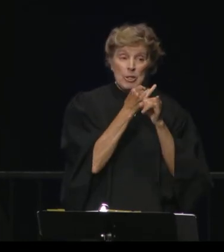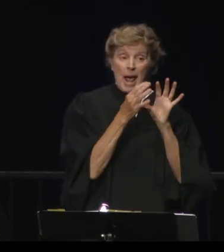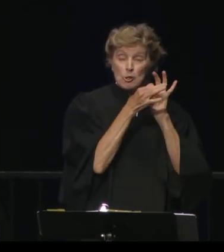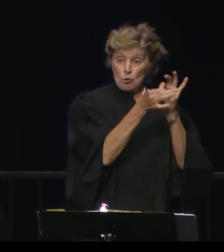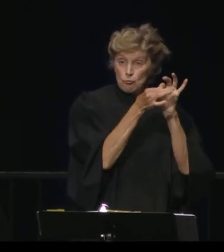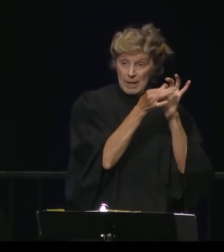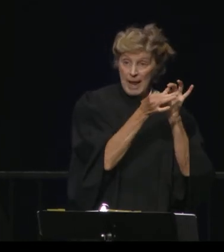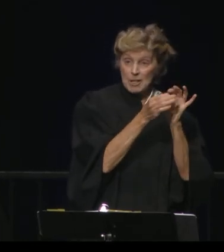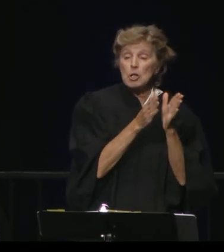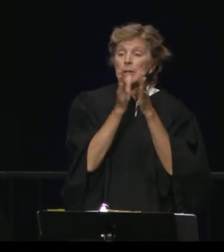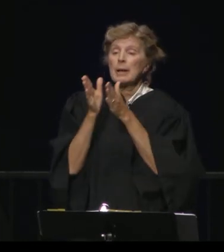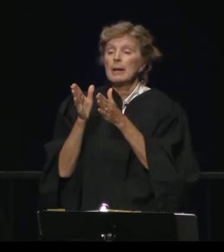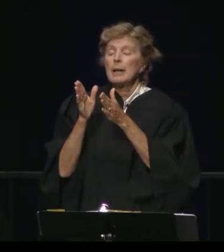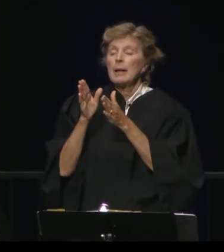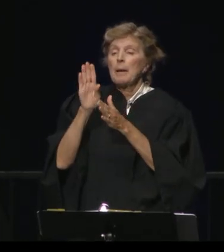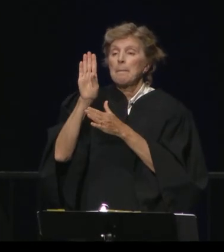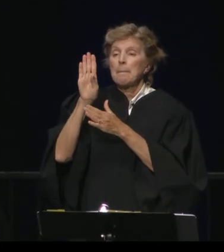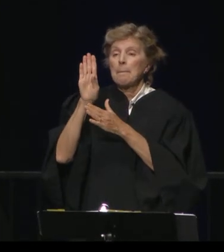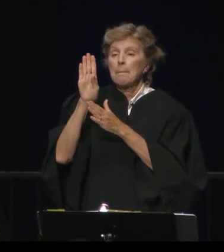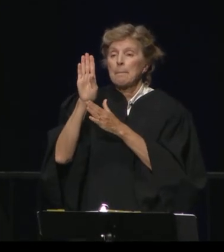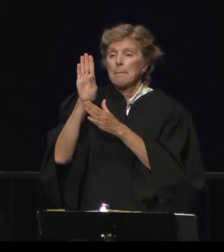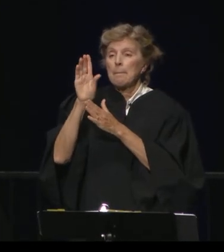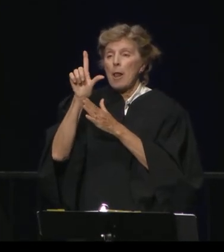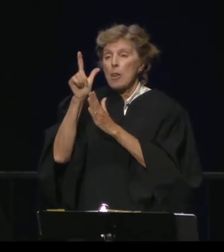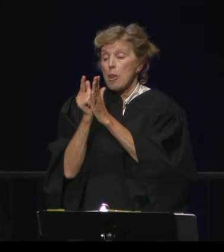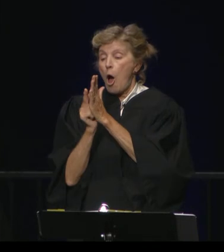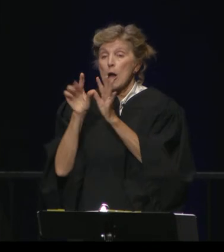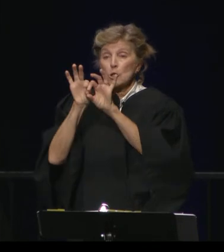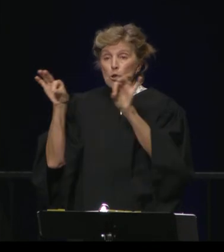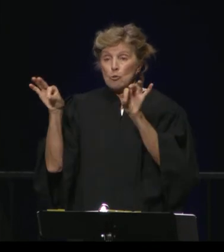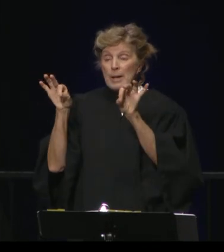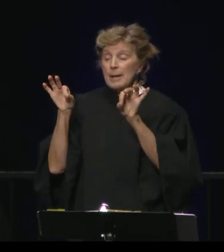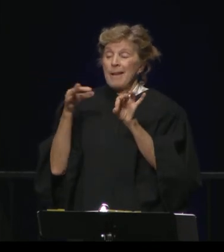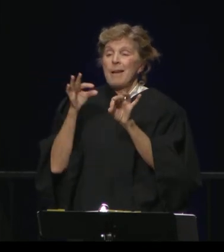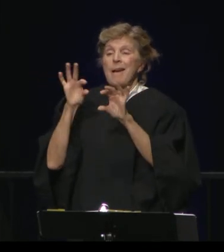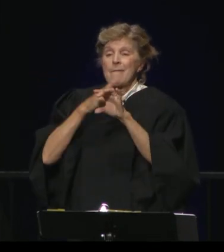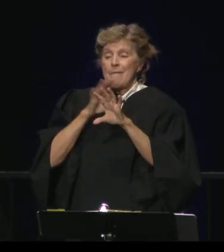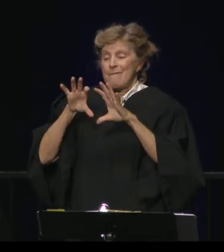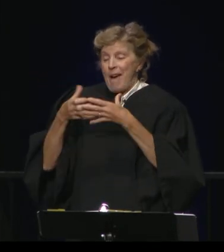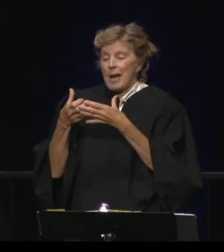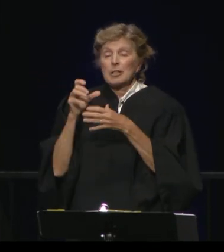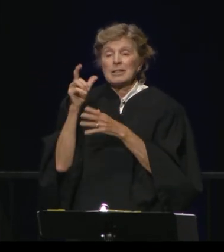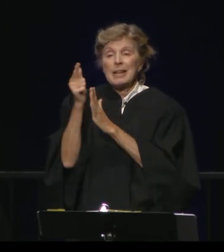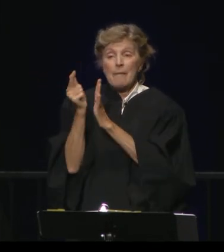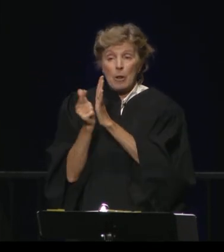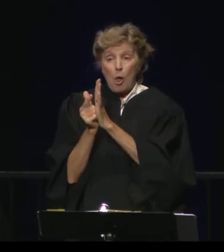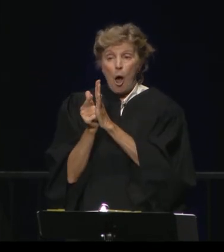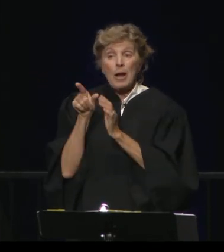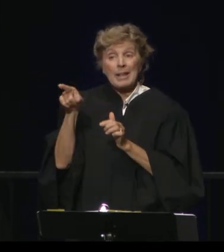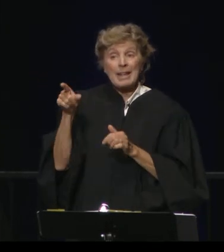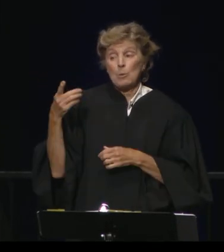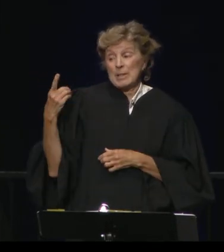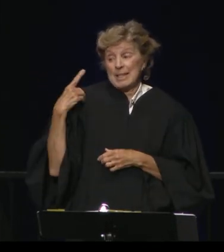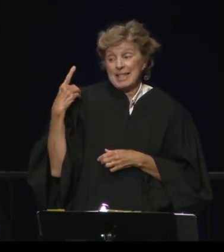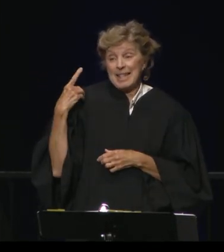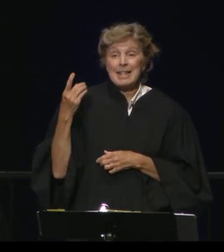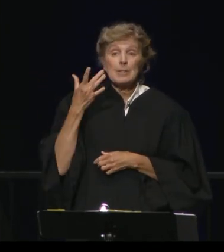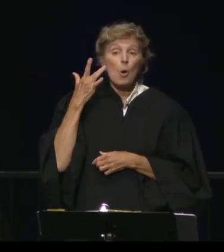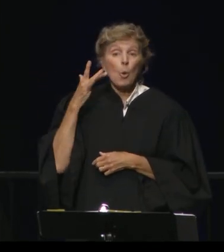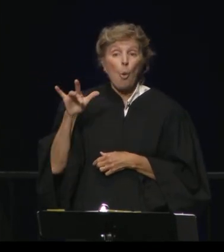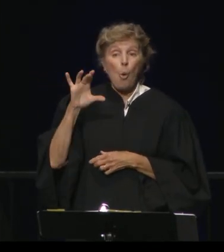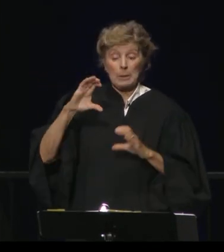relations and a Bachelor of Laws degree from the Faculty of Law, where he was the Dean's Gold Medal